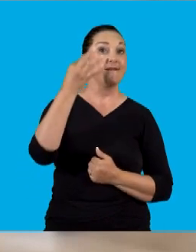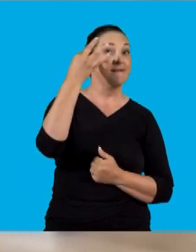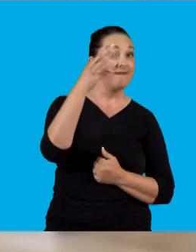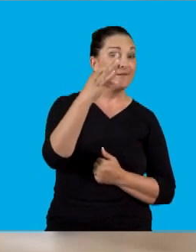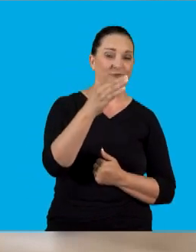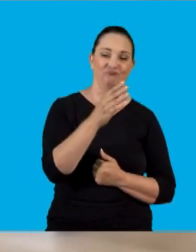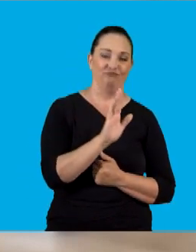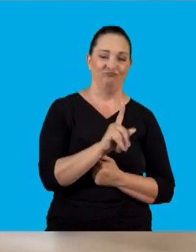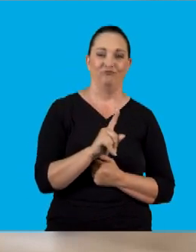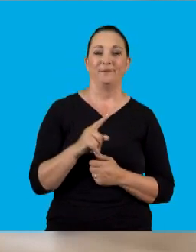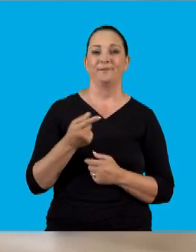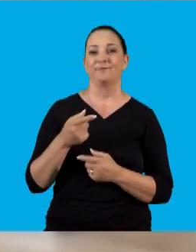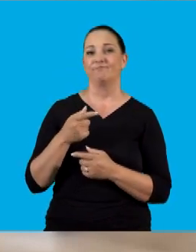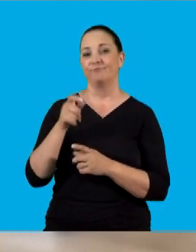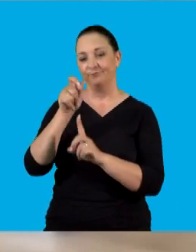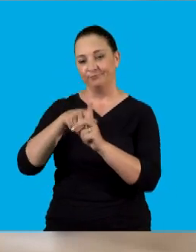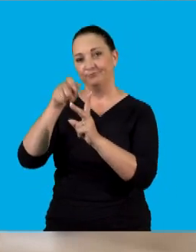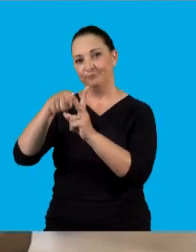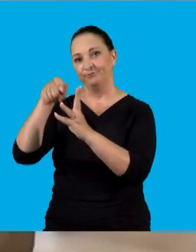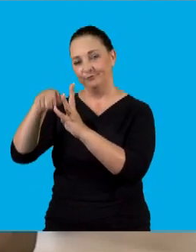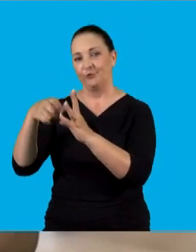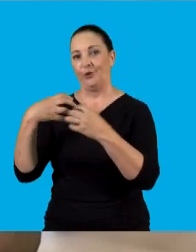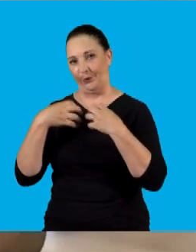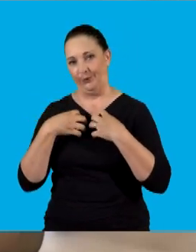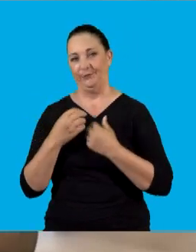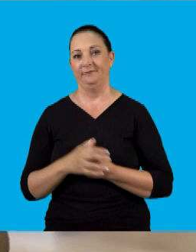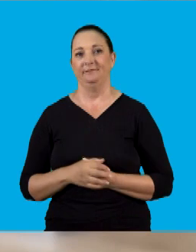specifically the government, but private individuals.